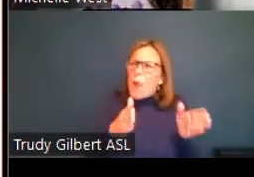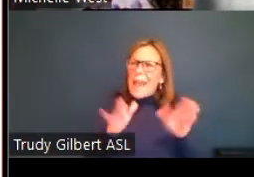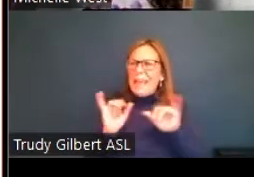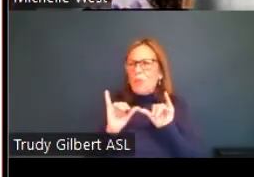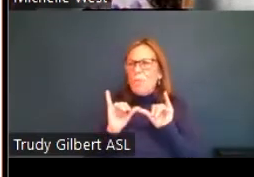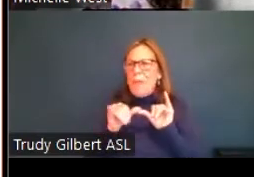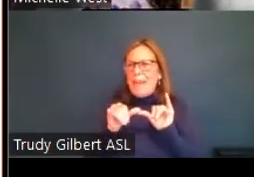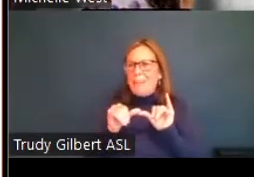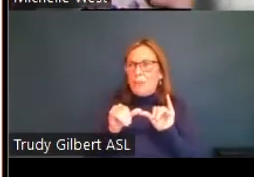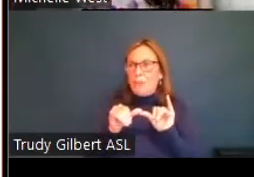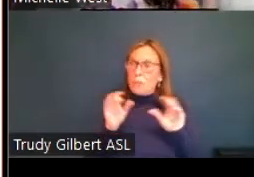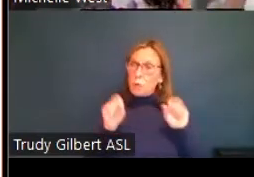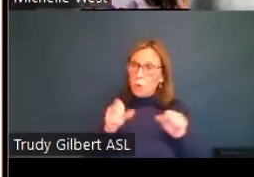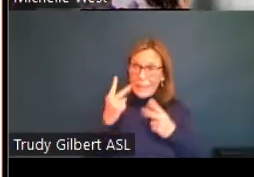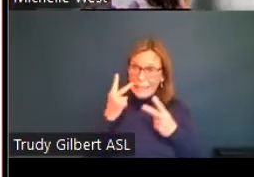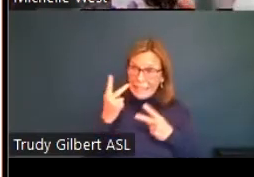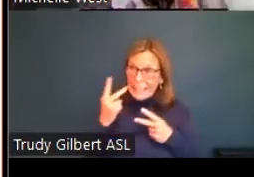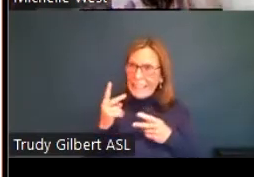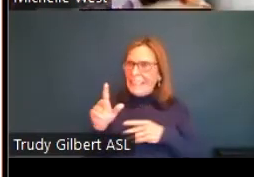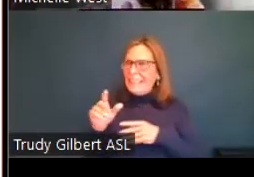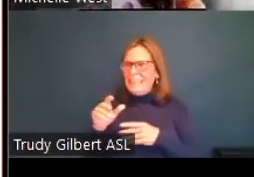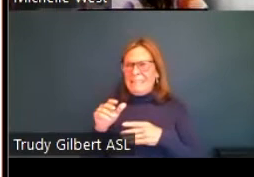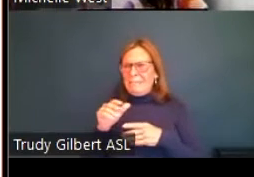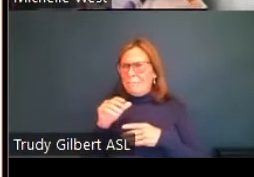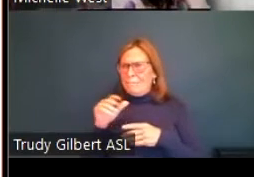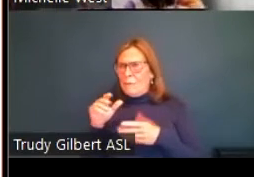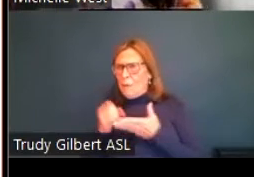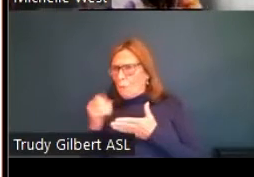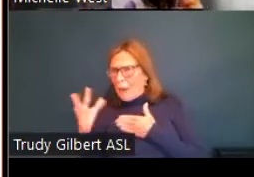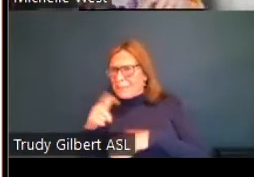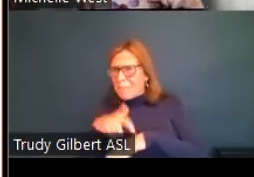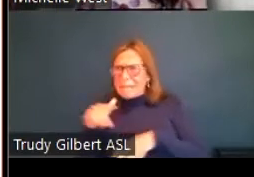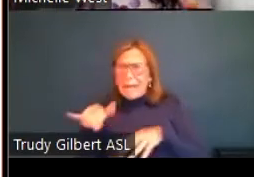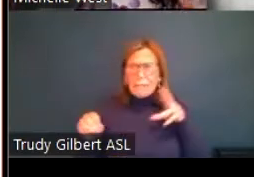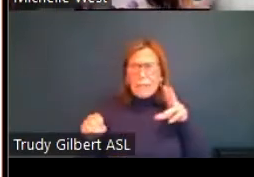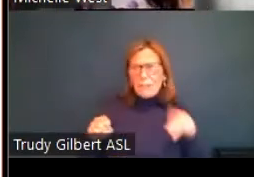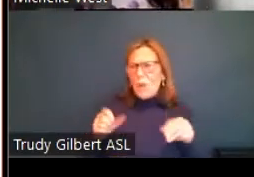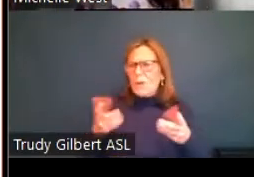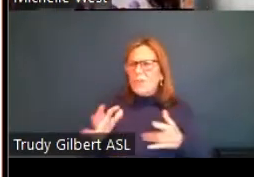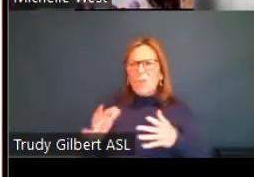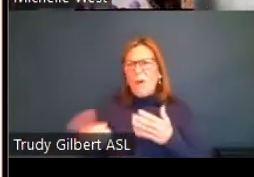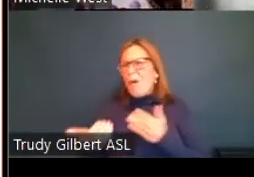your time, because whatever time they're not spending with consumers, they're spending on this and vice versa.